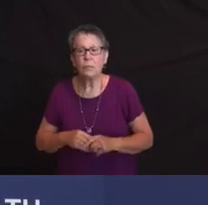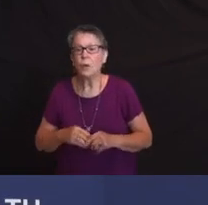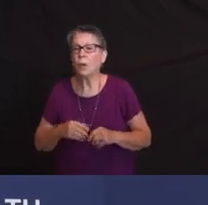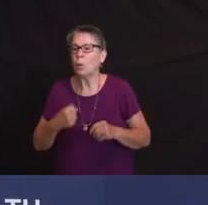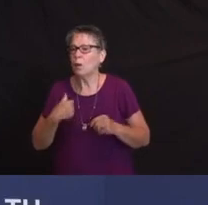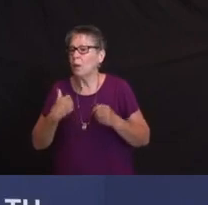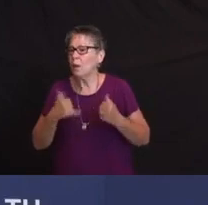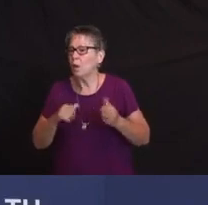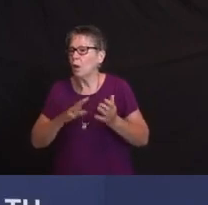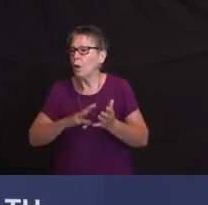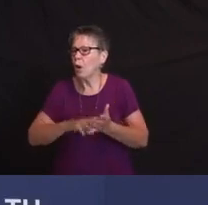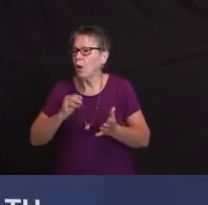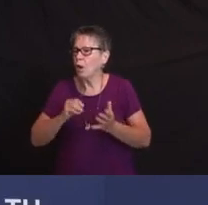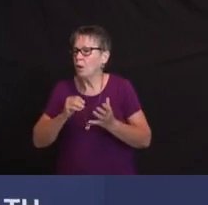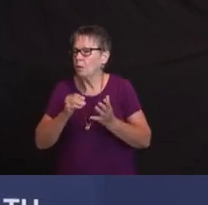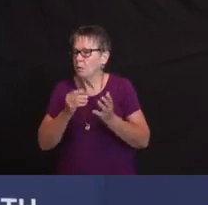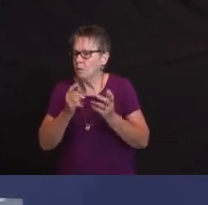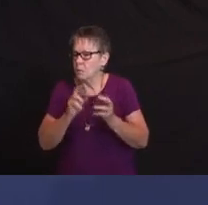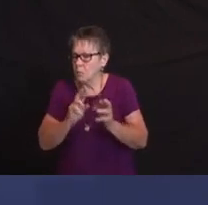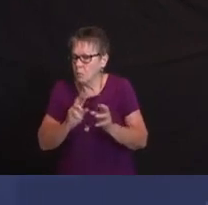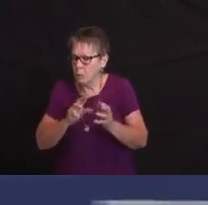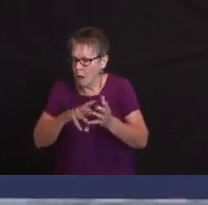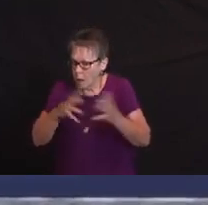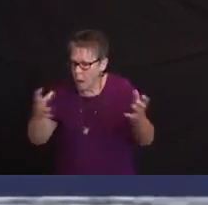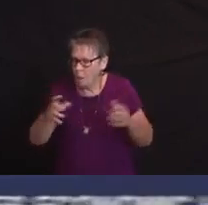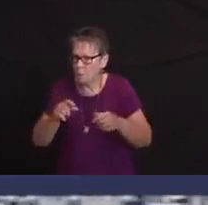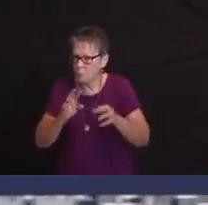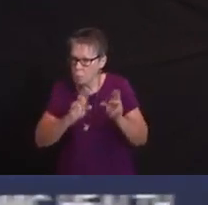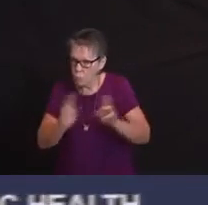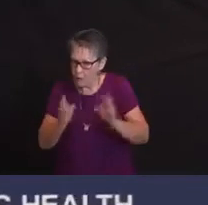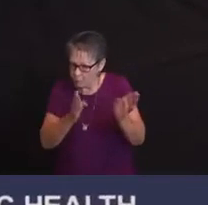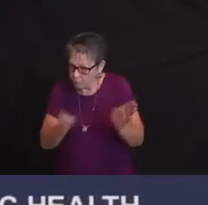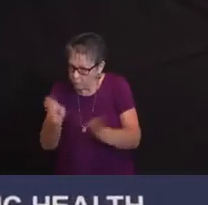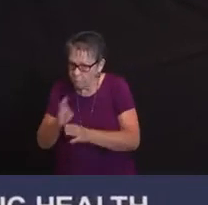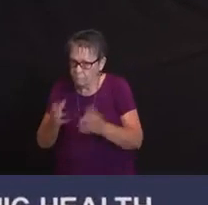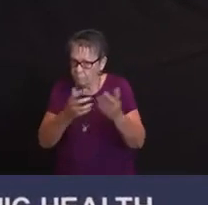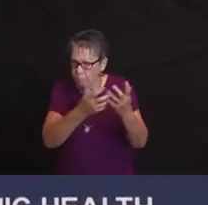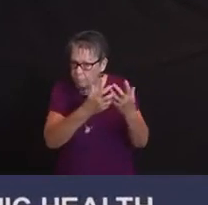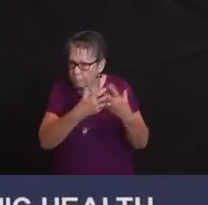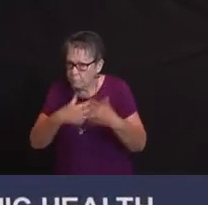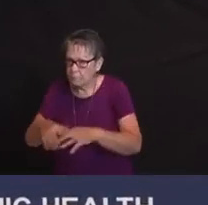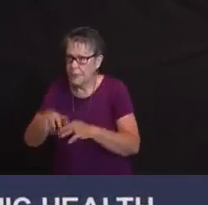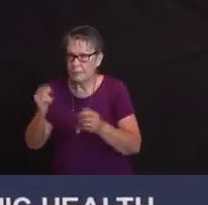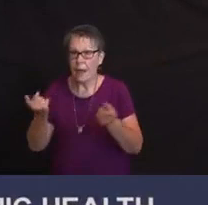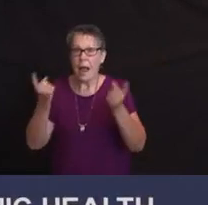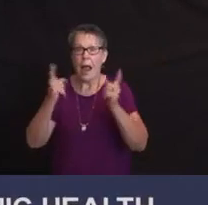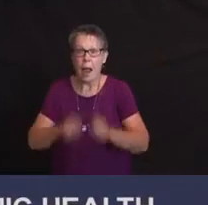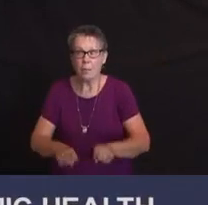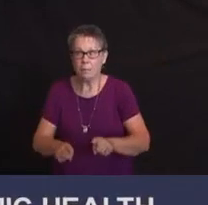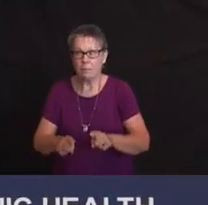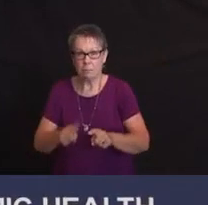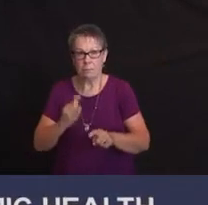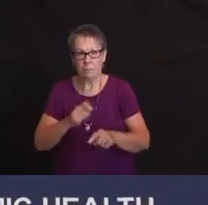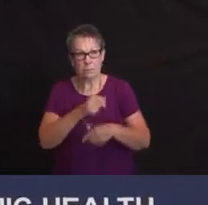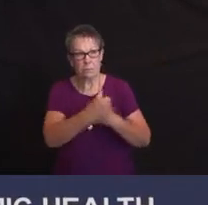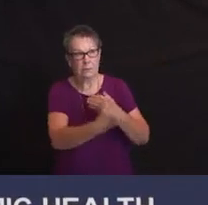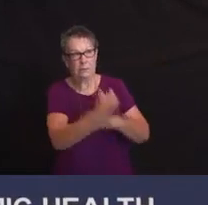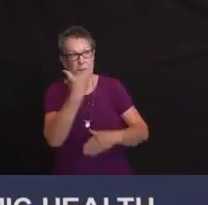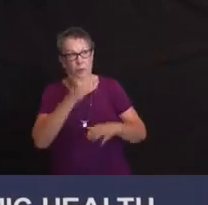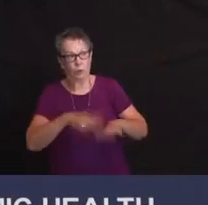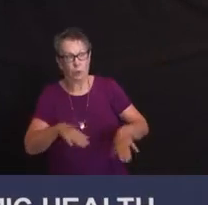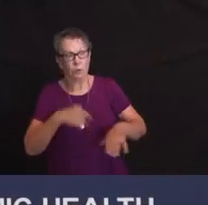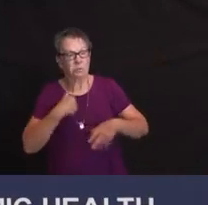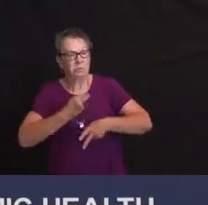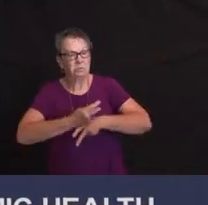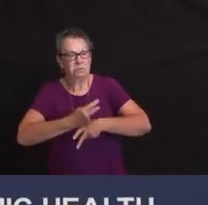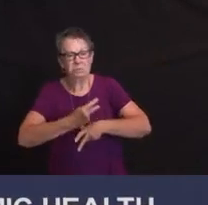the circumstances. I mentioned, and Alex asked about this, 13 kids in the hospital in New Jersey,